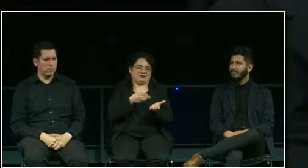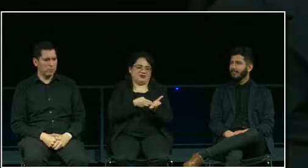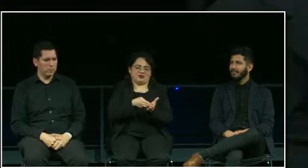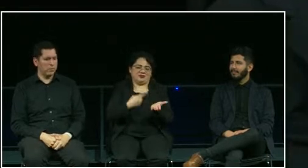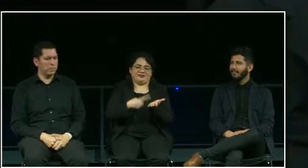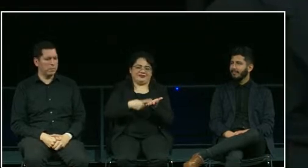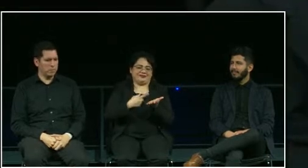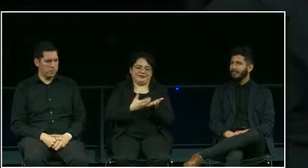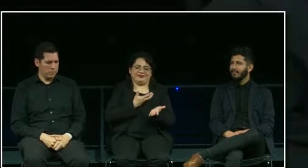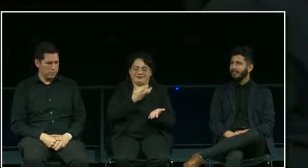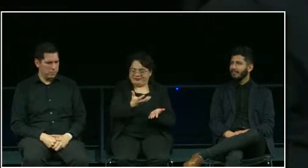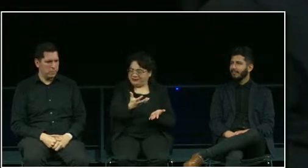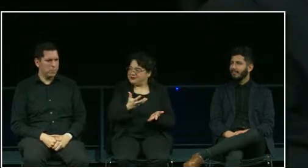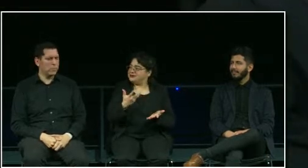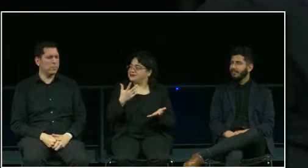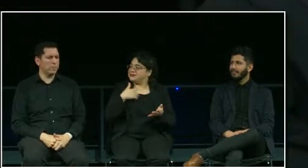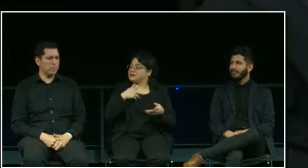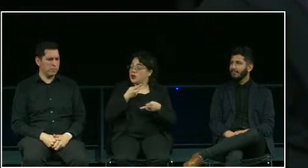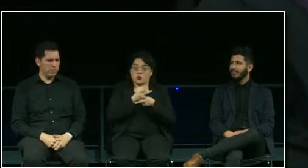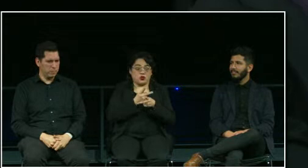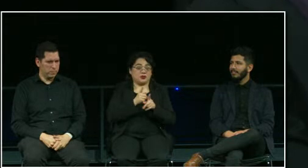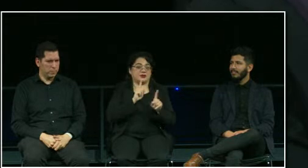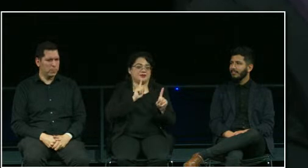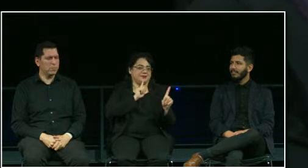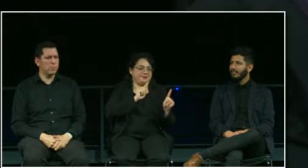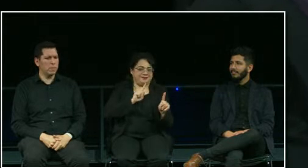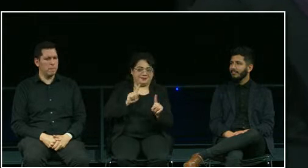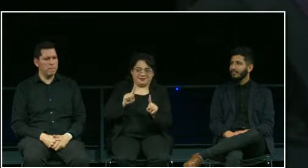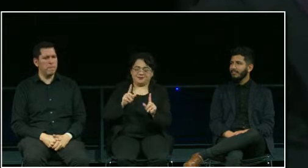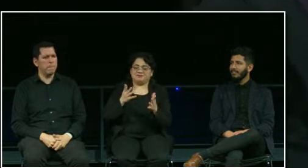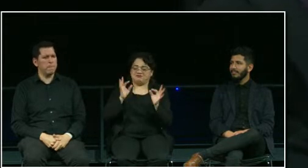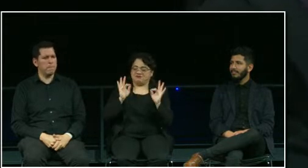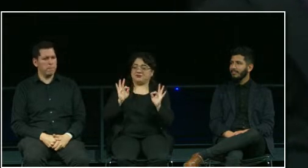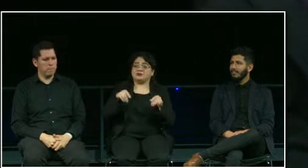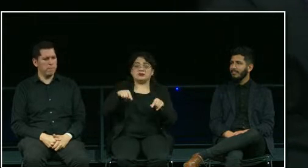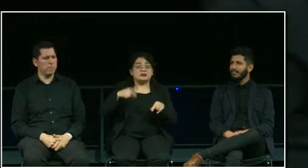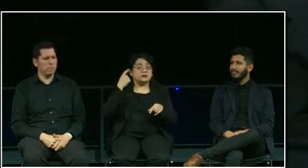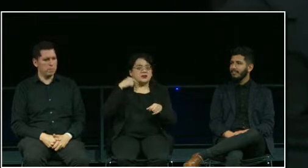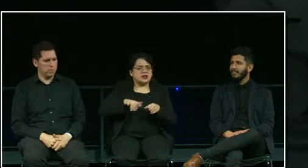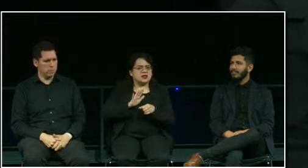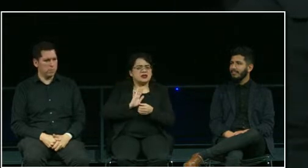producers. So I think all of these films were made during the COVID,